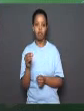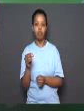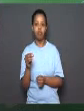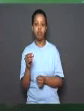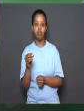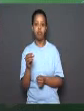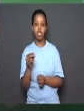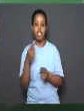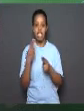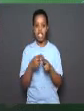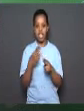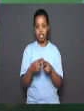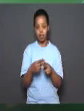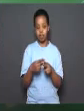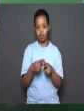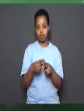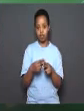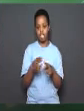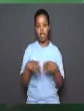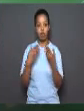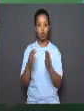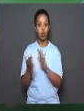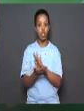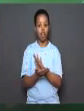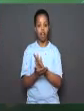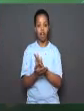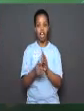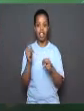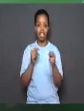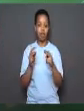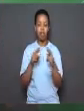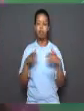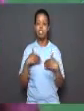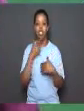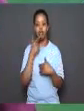of naming enzymes to be quite interesting.